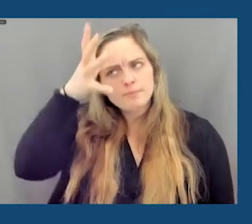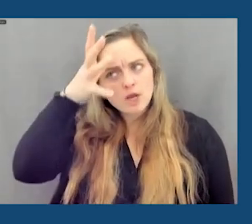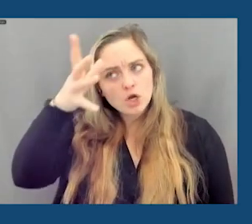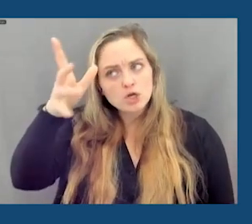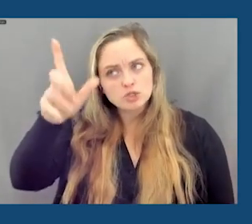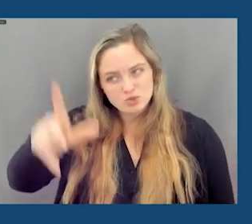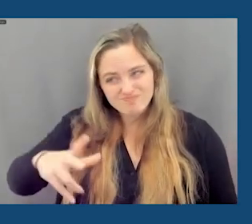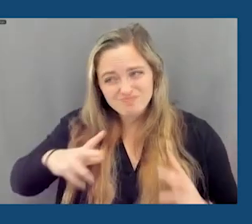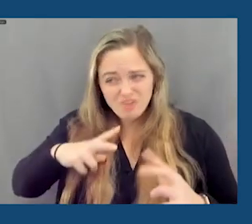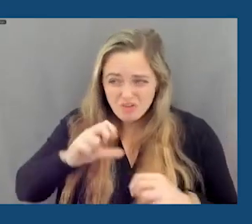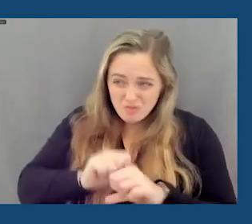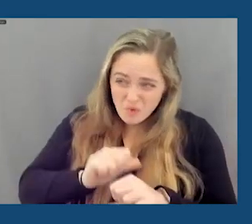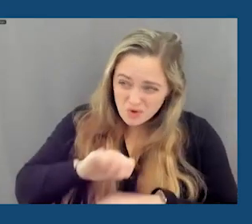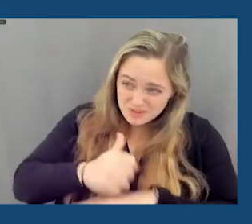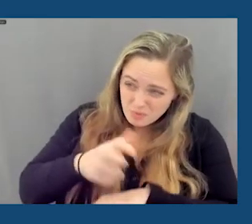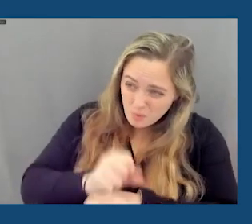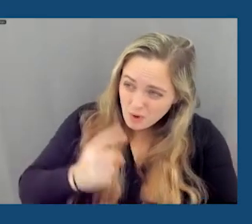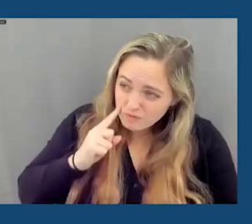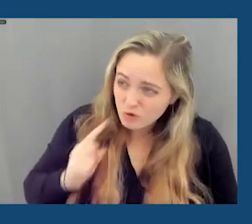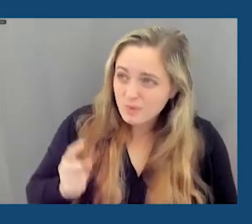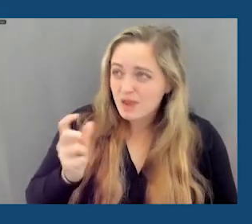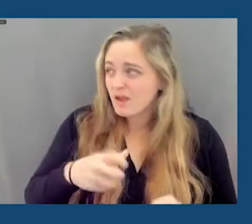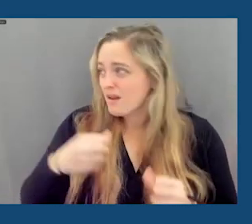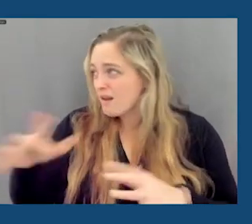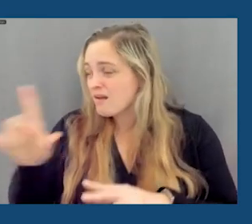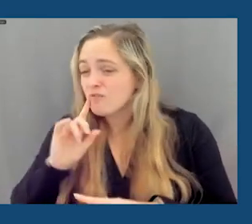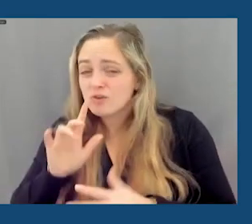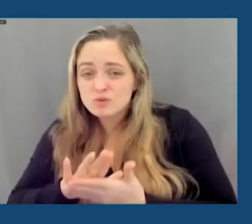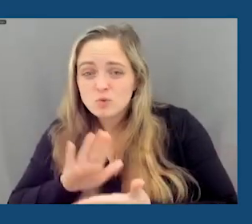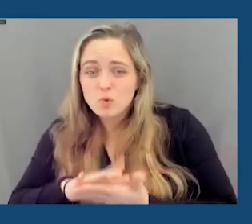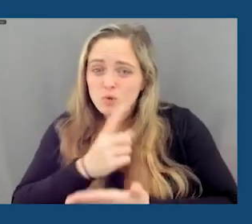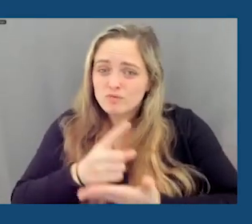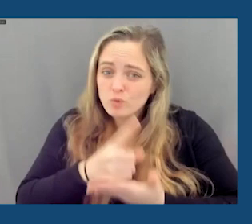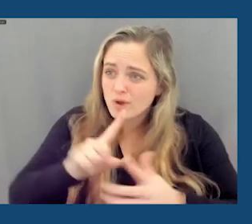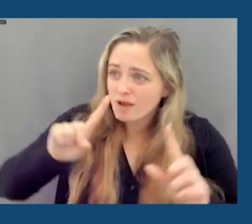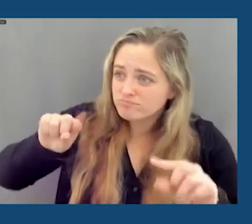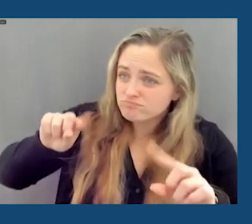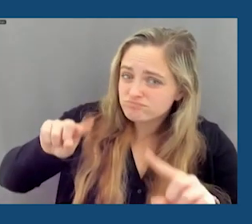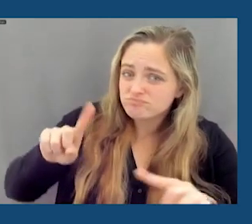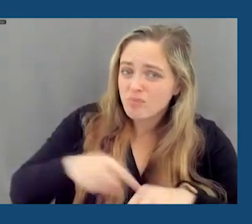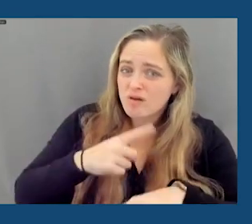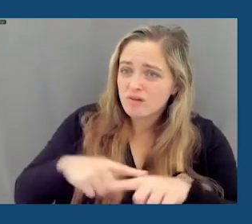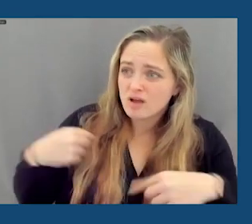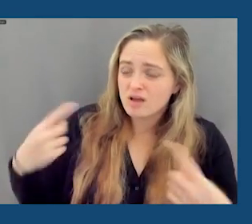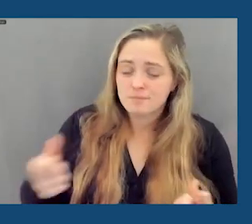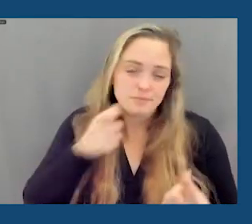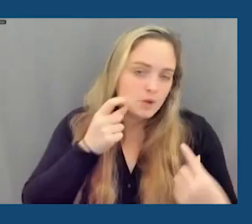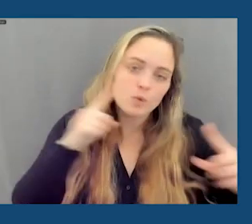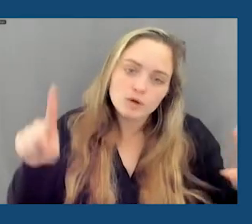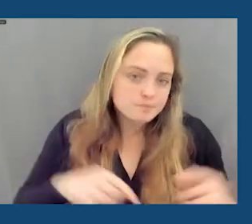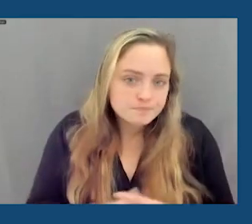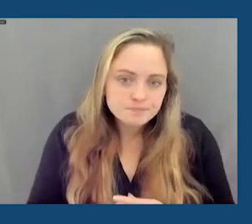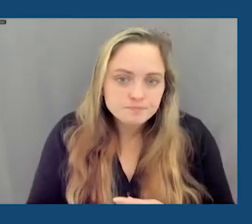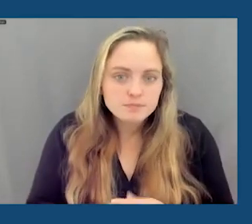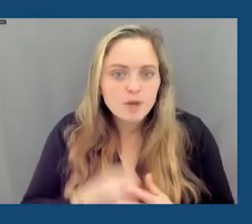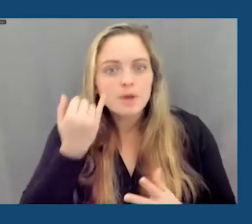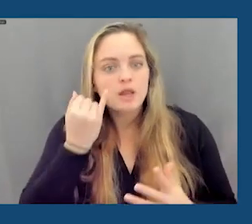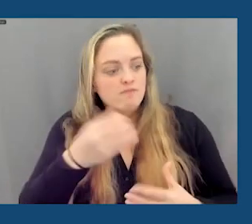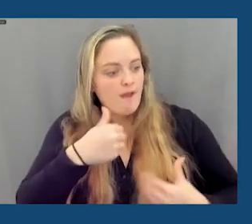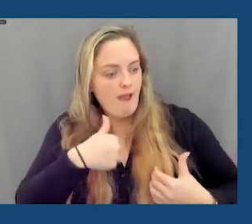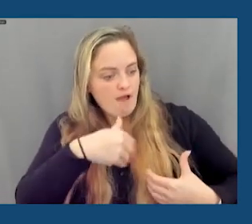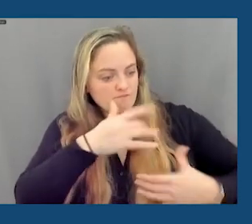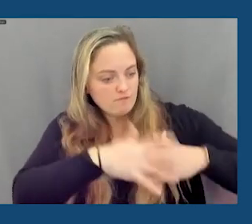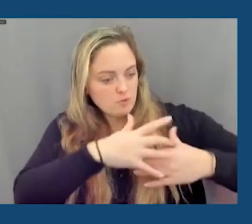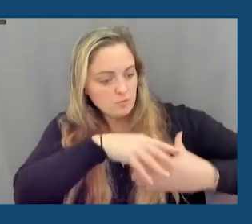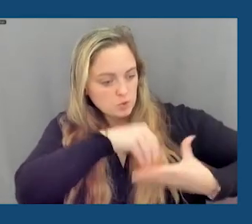work, to make an appointment, pull them out of school. They need to go every week for a long time. It just doesn't work. But if you provide those services right here